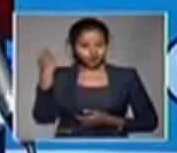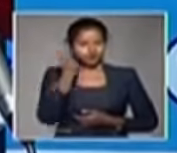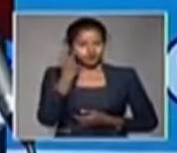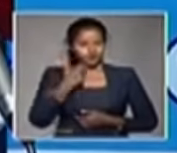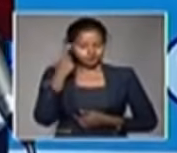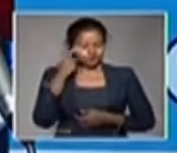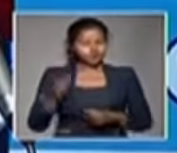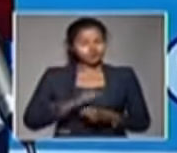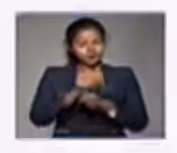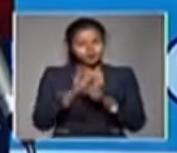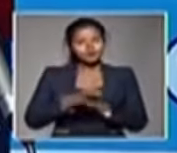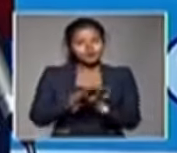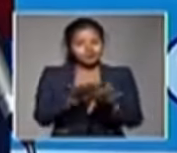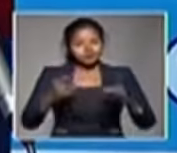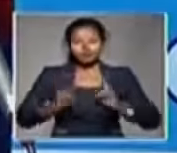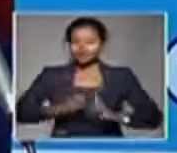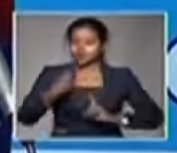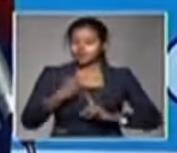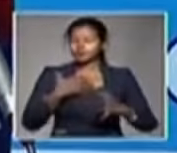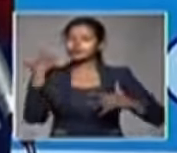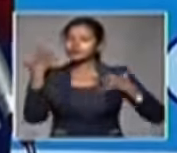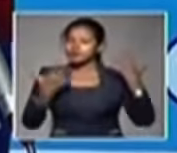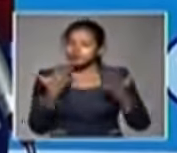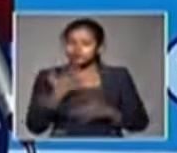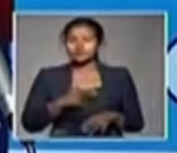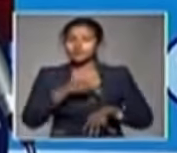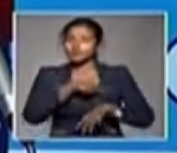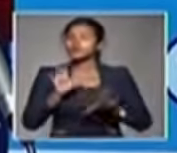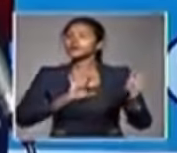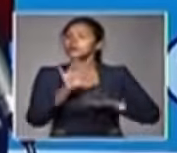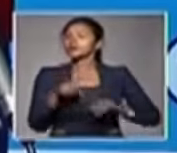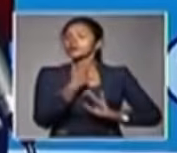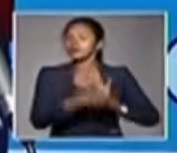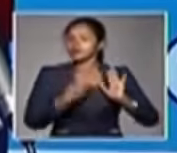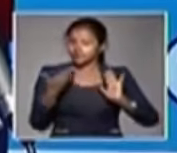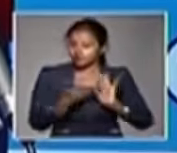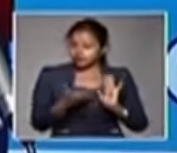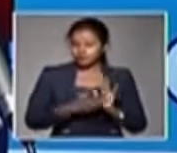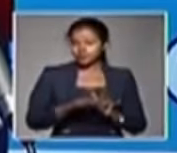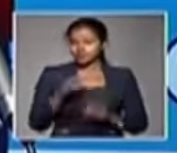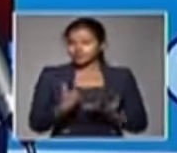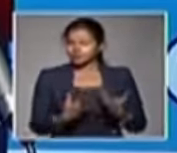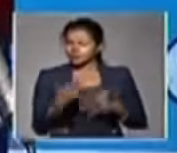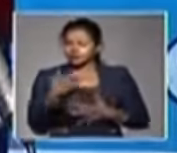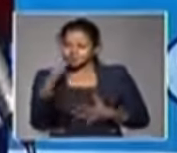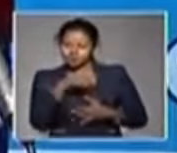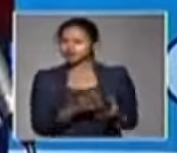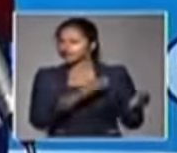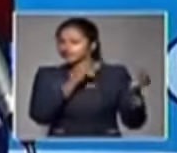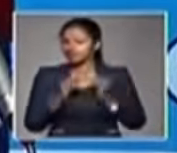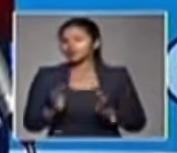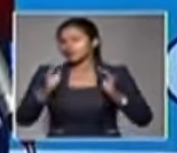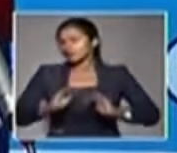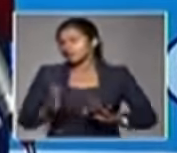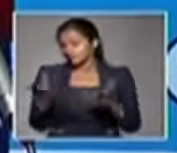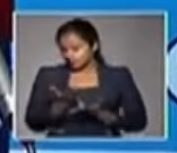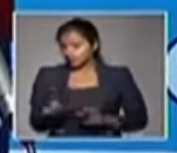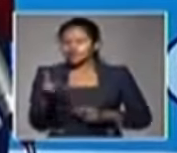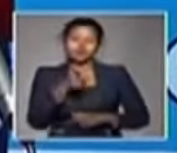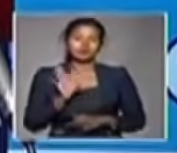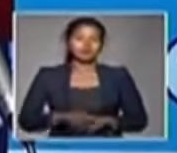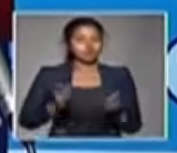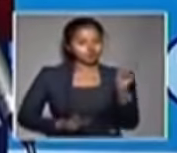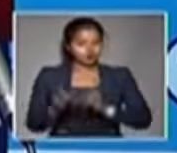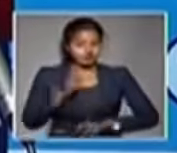of COVID-19 has increased globally. The current situation in the country is not something that we cannot bring under control. However, people